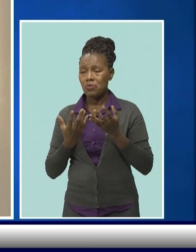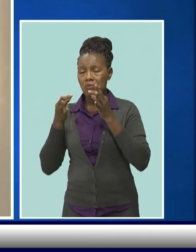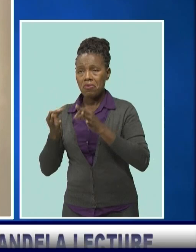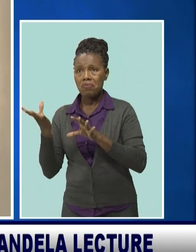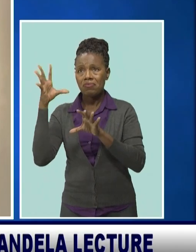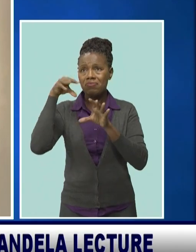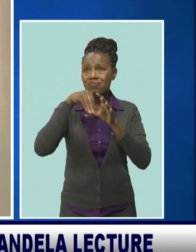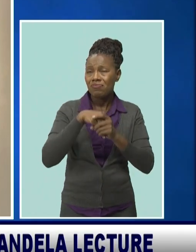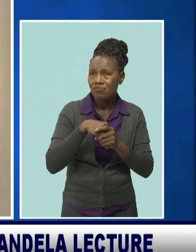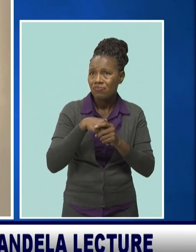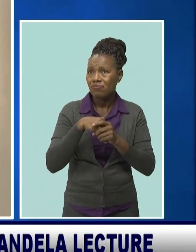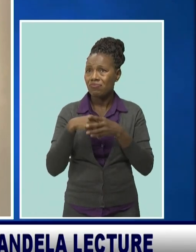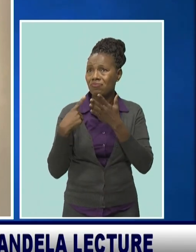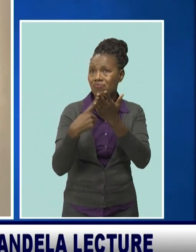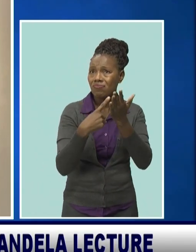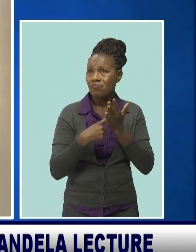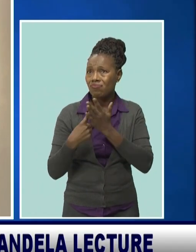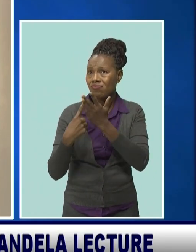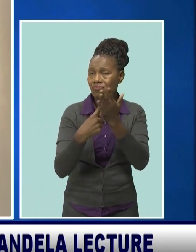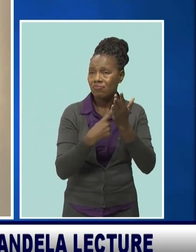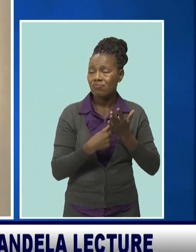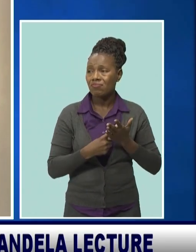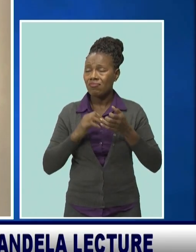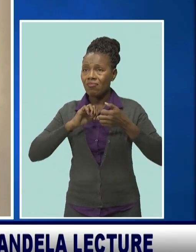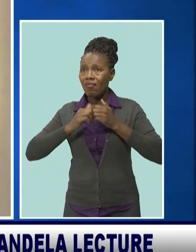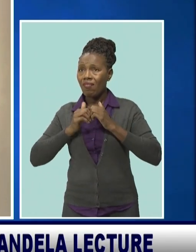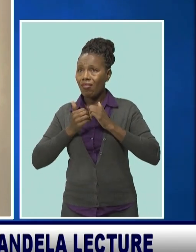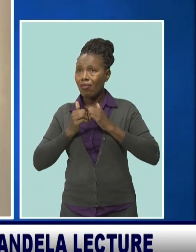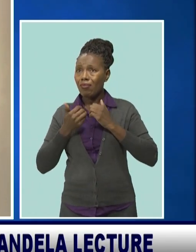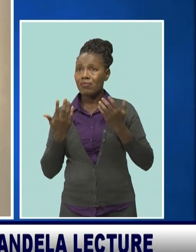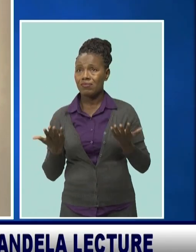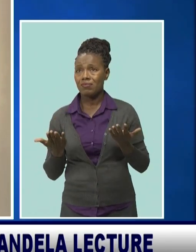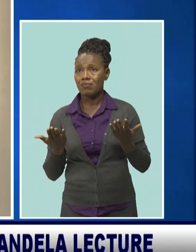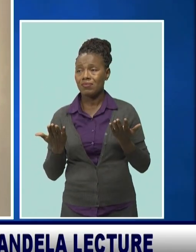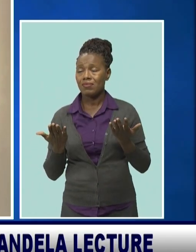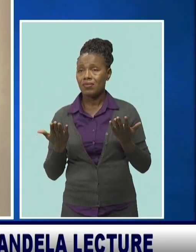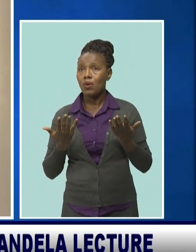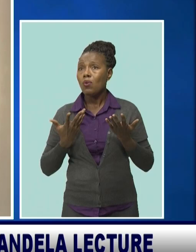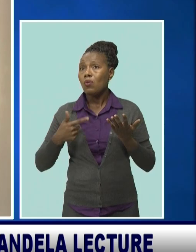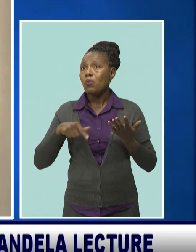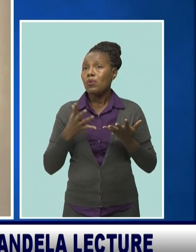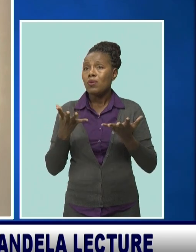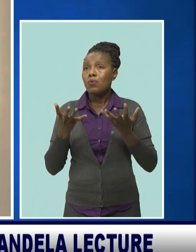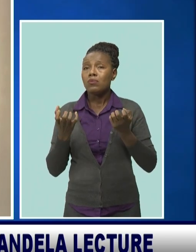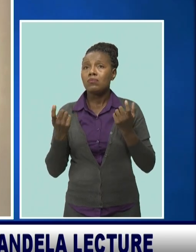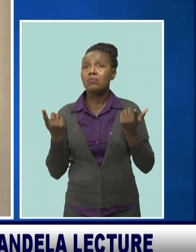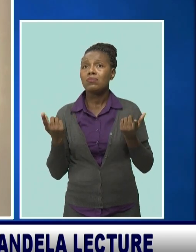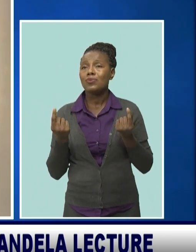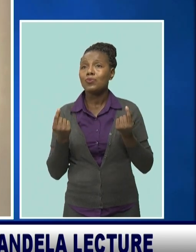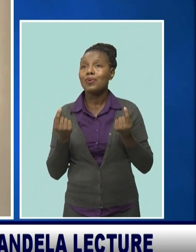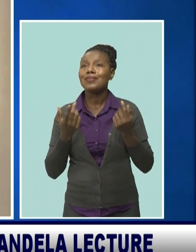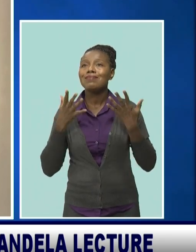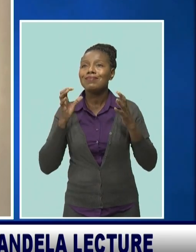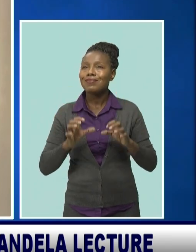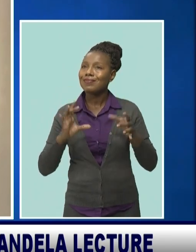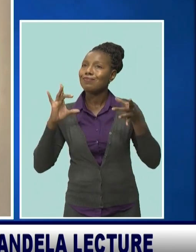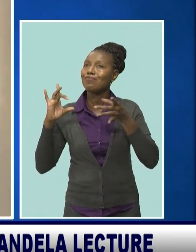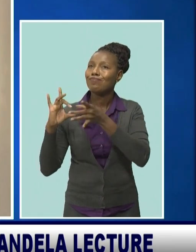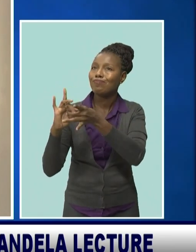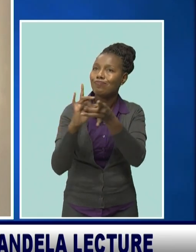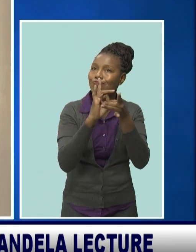Global South? But in there, we also want to be looking at social bonding. Are